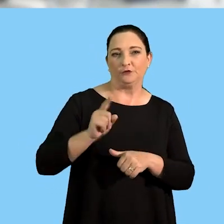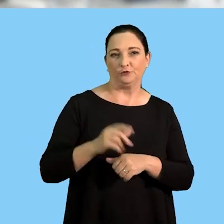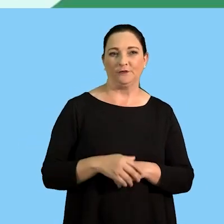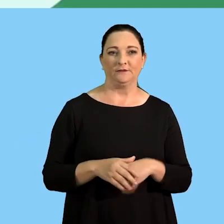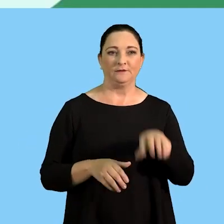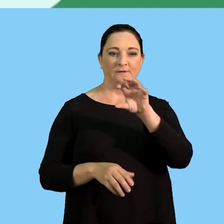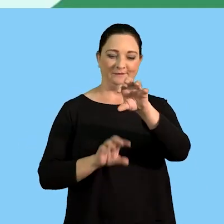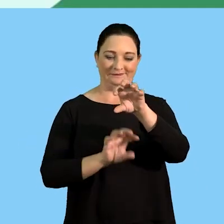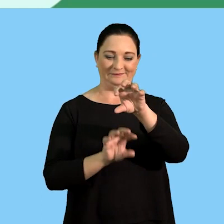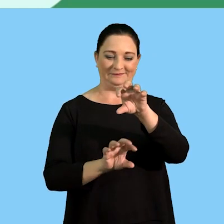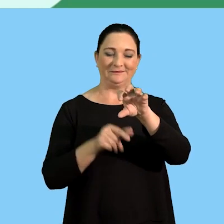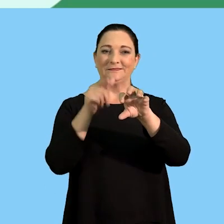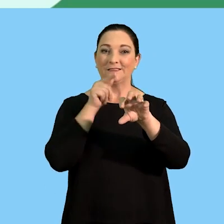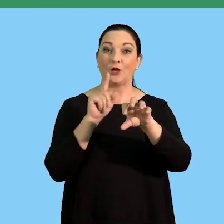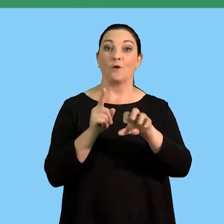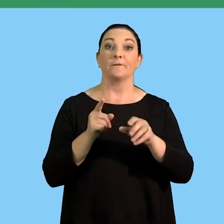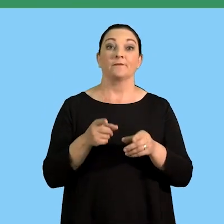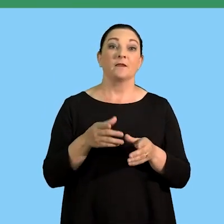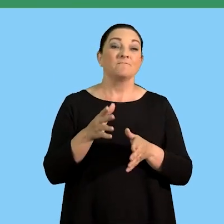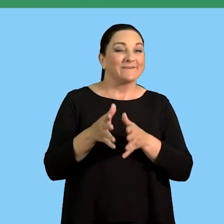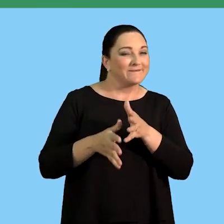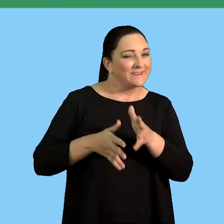is called precautionary measures.